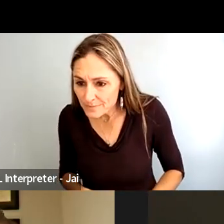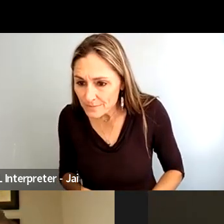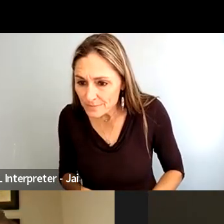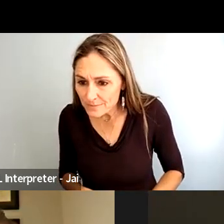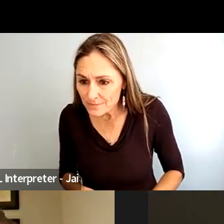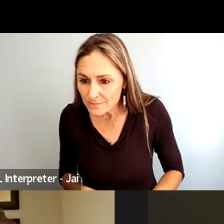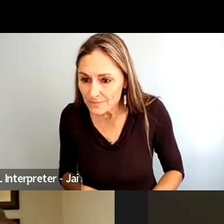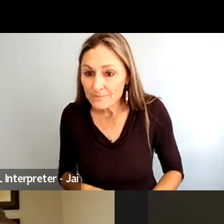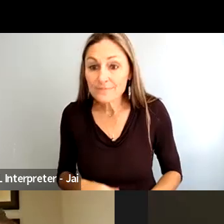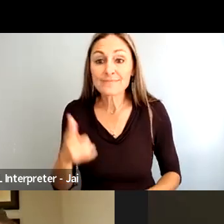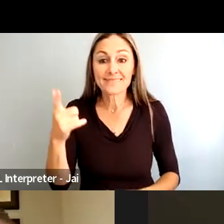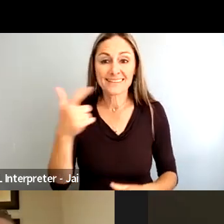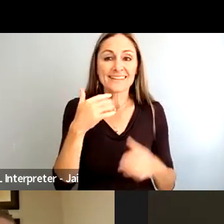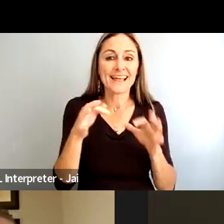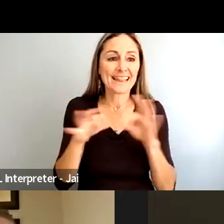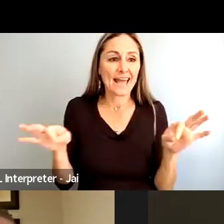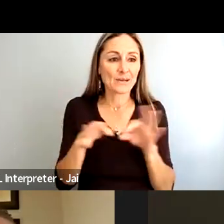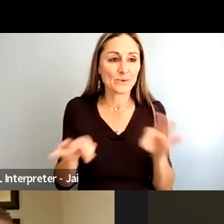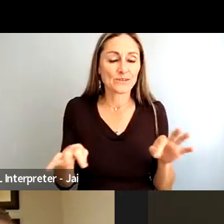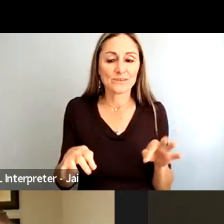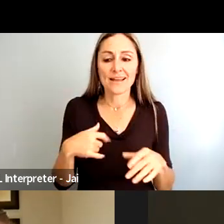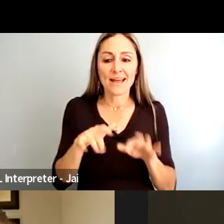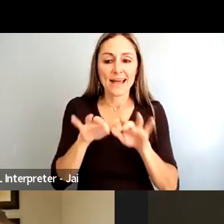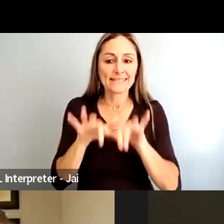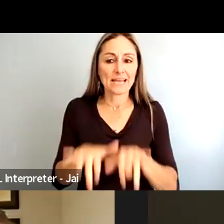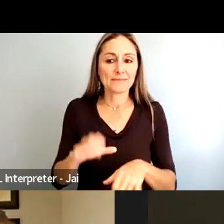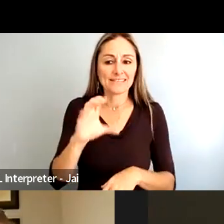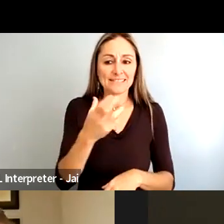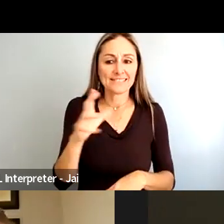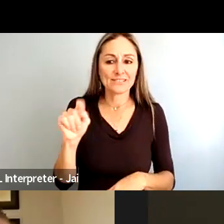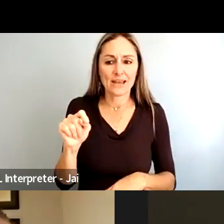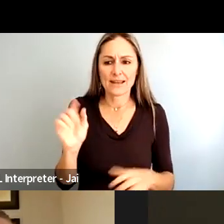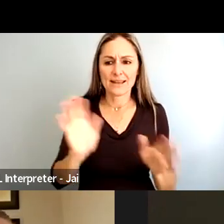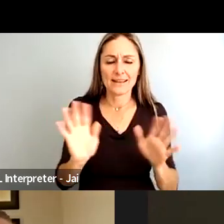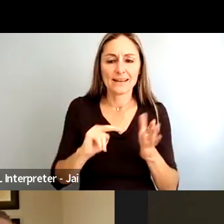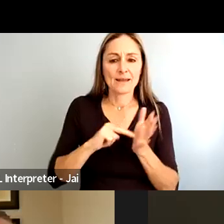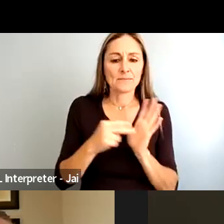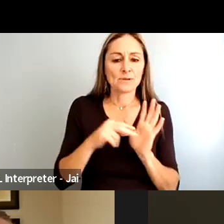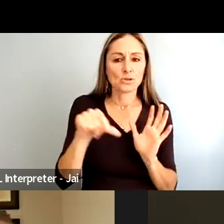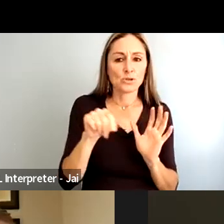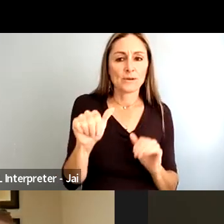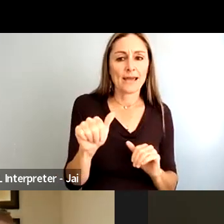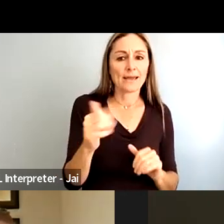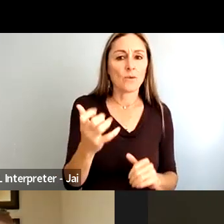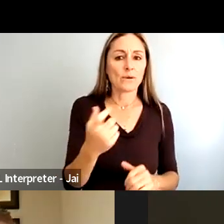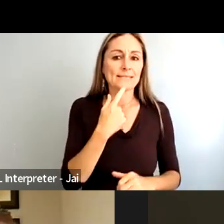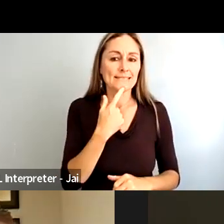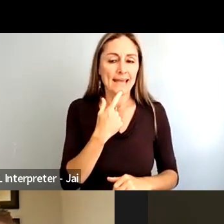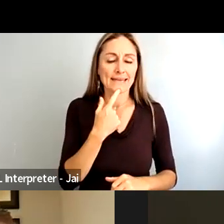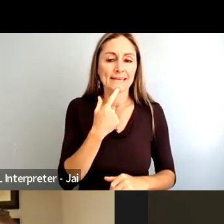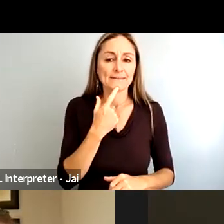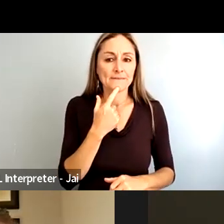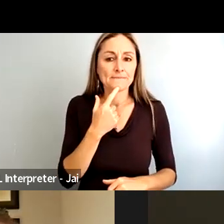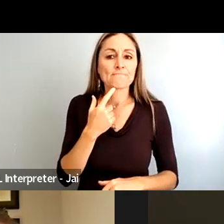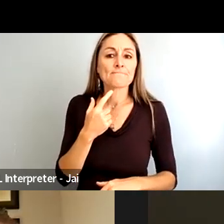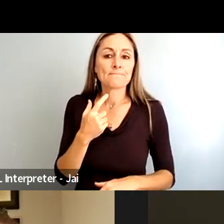Oh, language. I've typed something in a chat, but I will, and not in chat, in the question and answer, but I want to say it out loud.